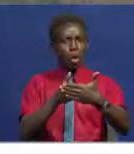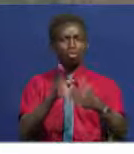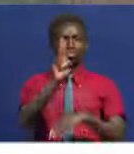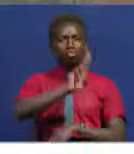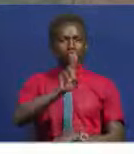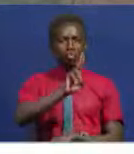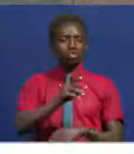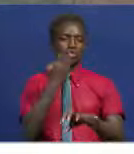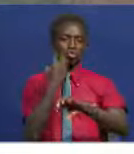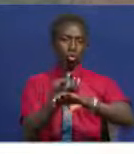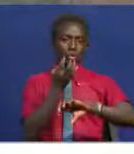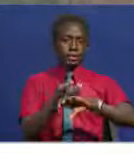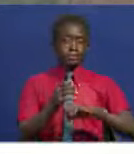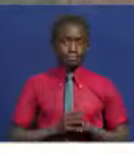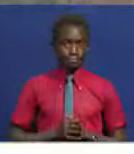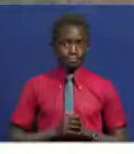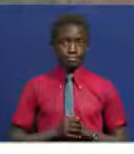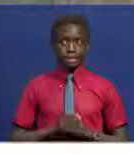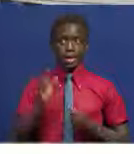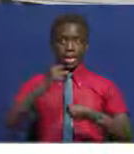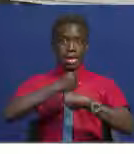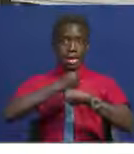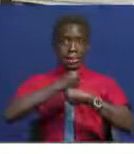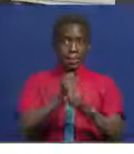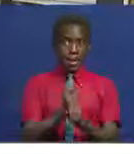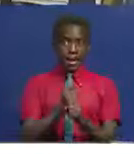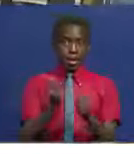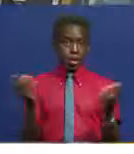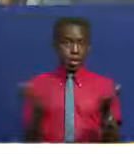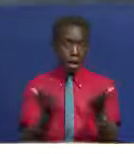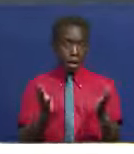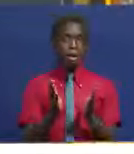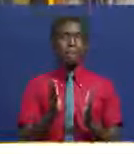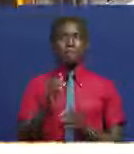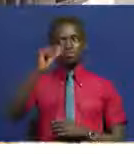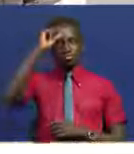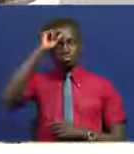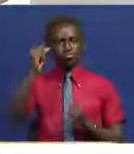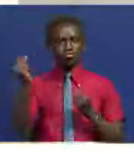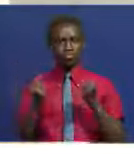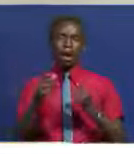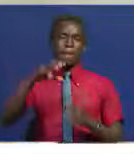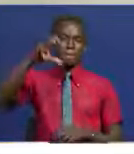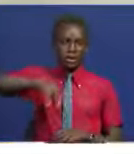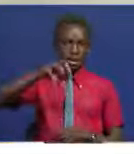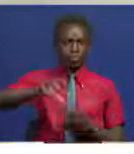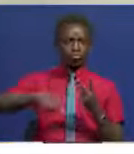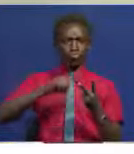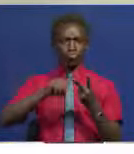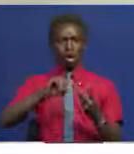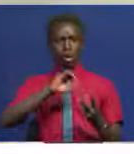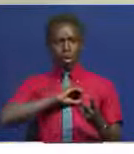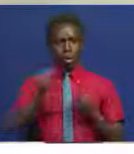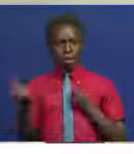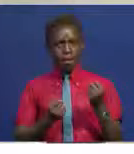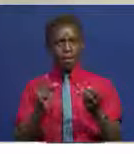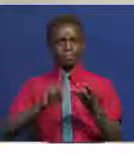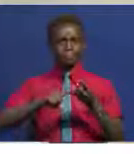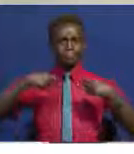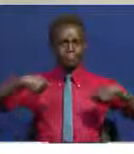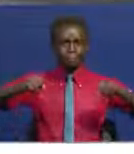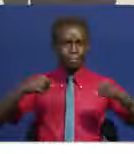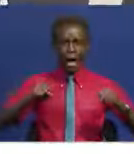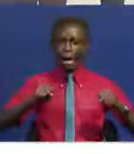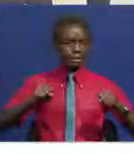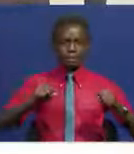stones this forced to Public Service Vehicles personal cars and motorcycle riders to retreat for their